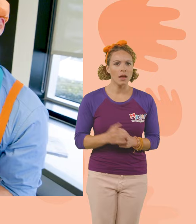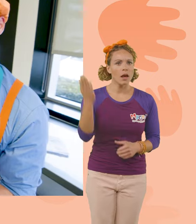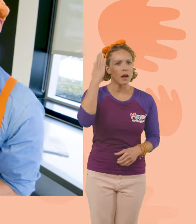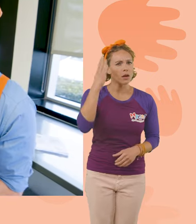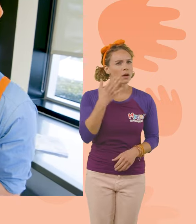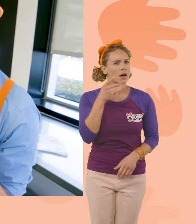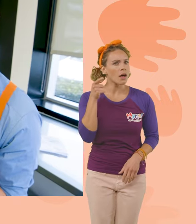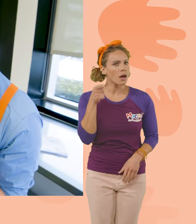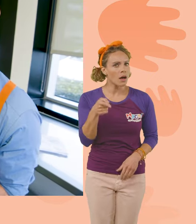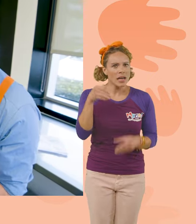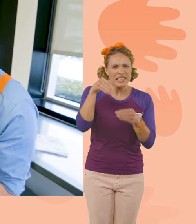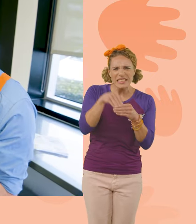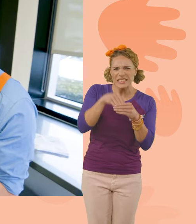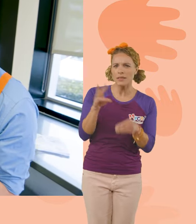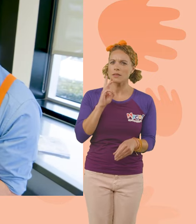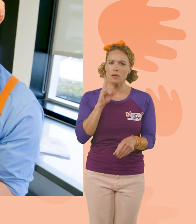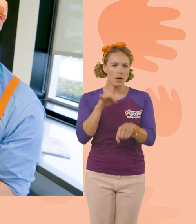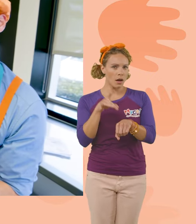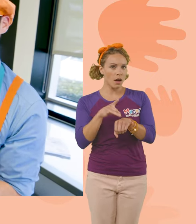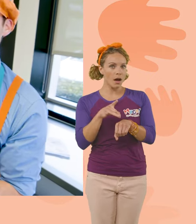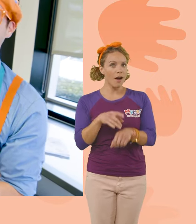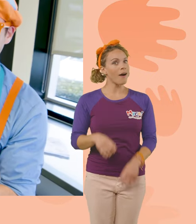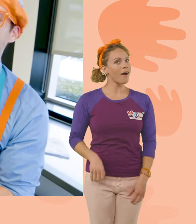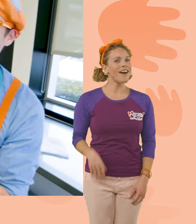know what color is on the inside of the watermelon?